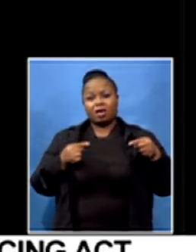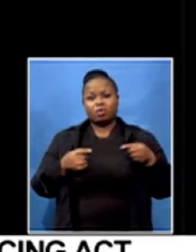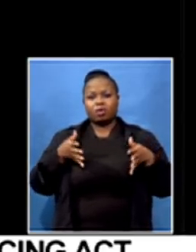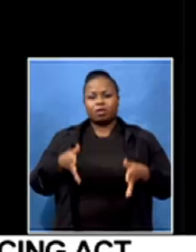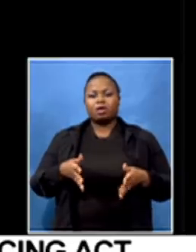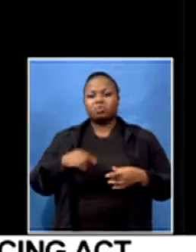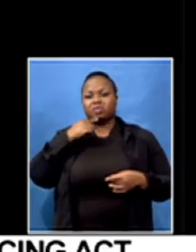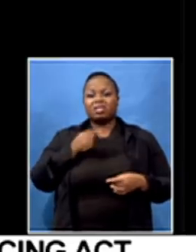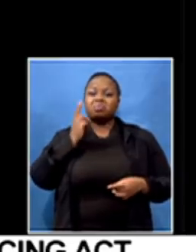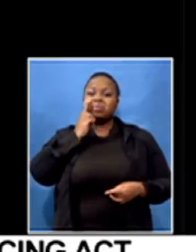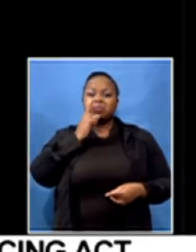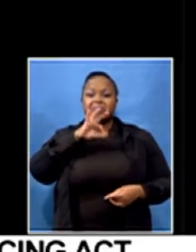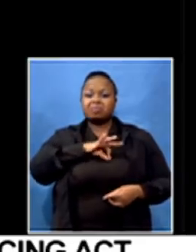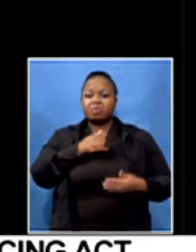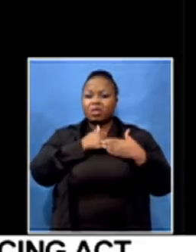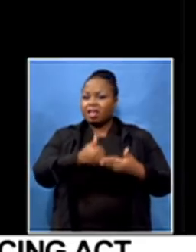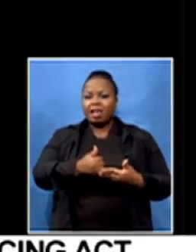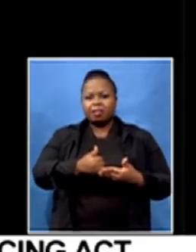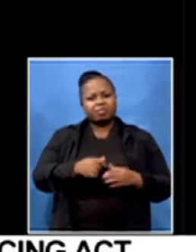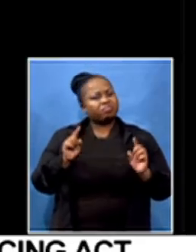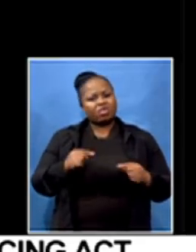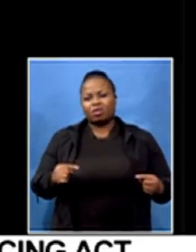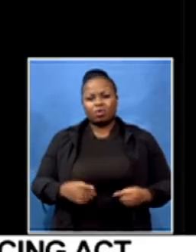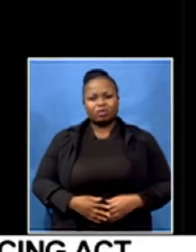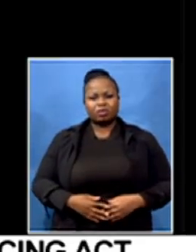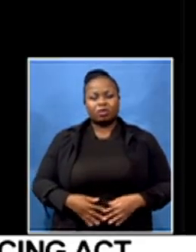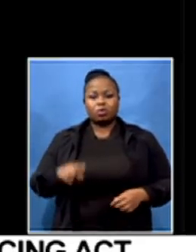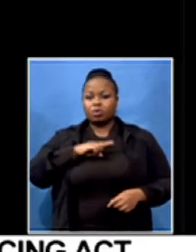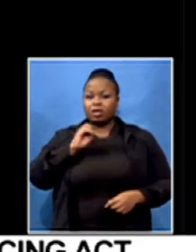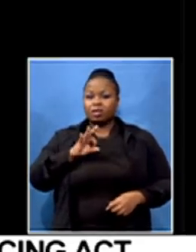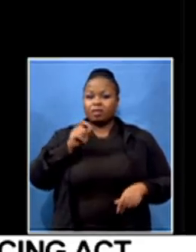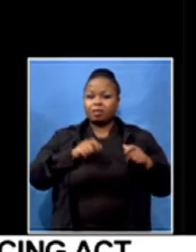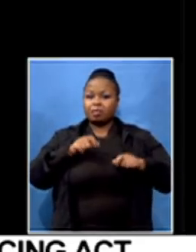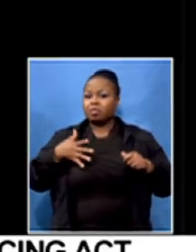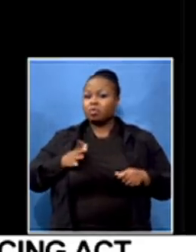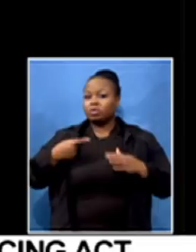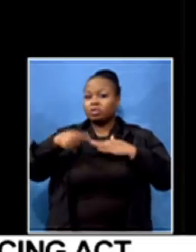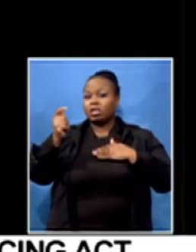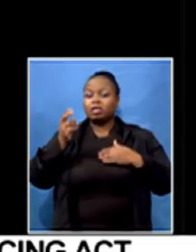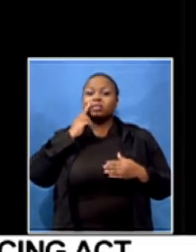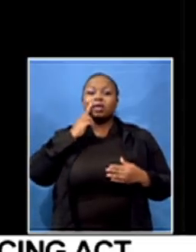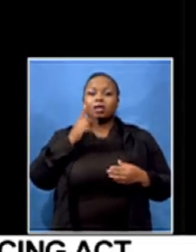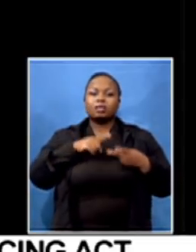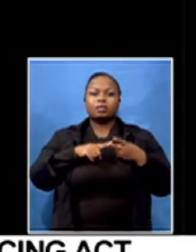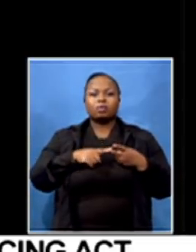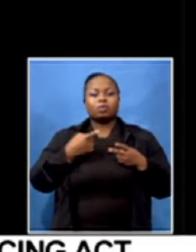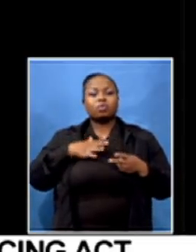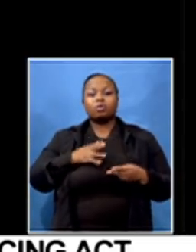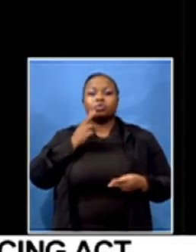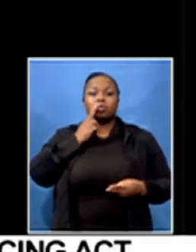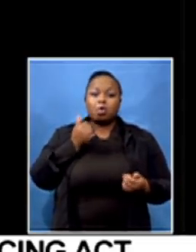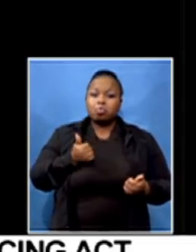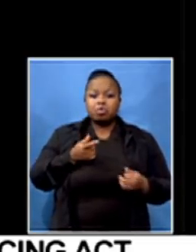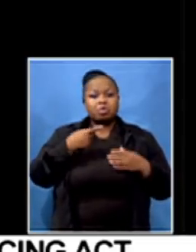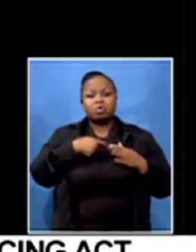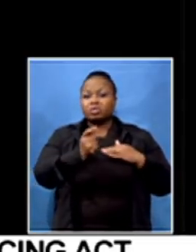from smoking. There's none. So let's not argue that way. If people want to sell cigarettes, if people want to smoke, then let's deal with it